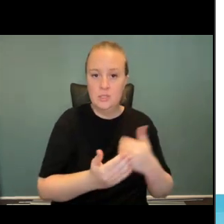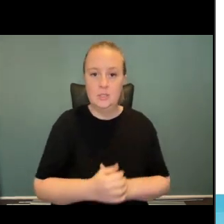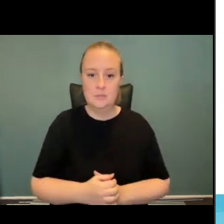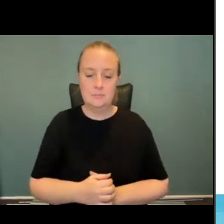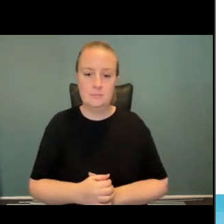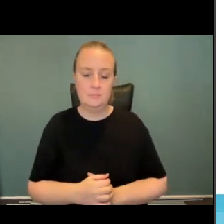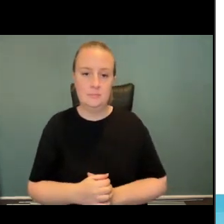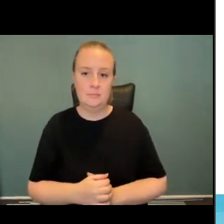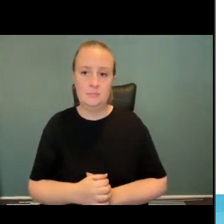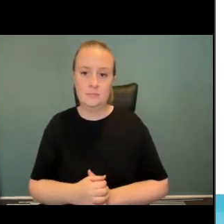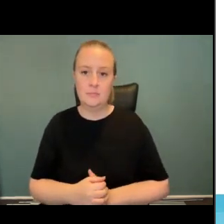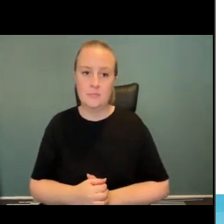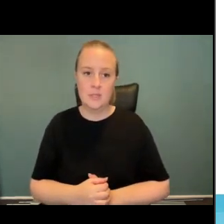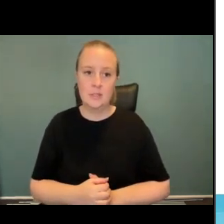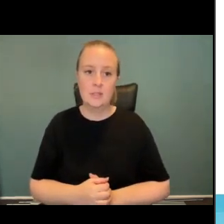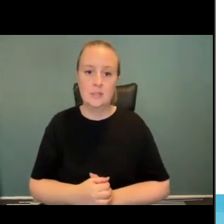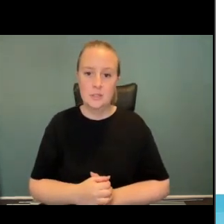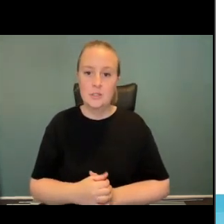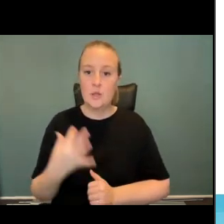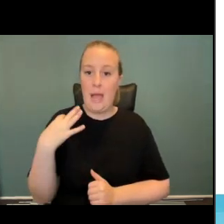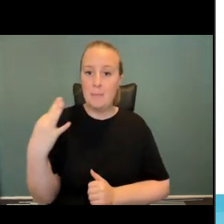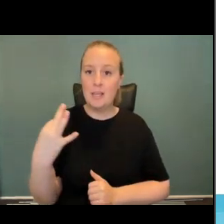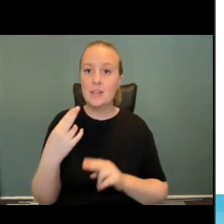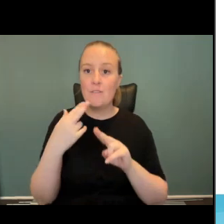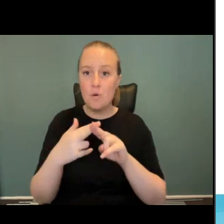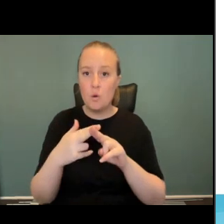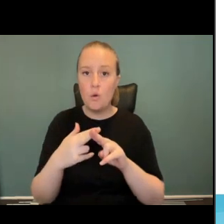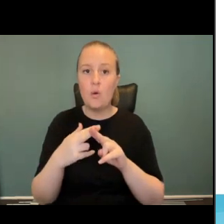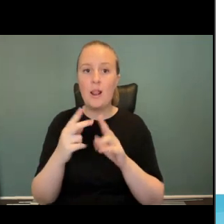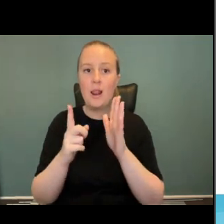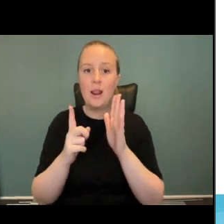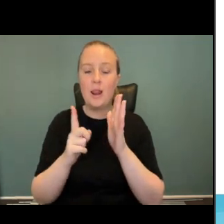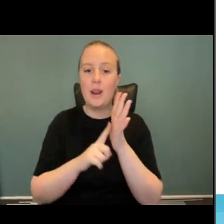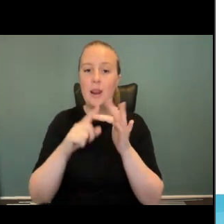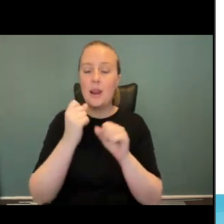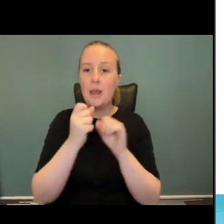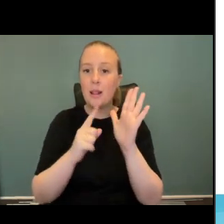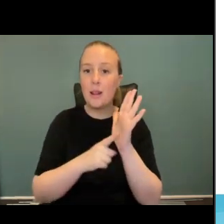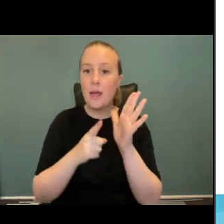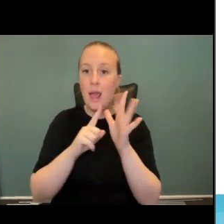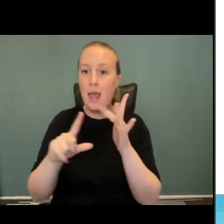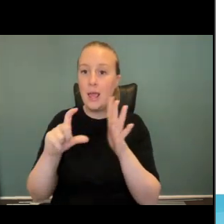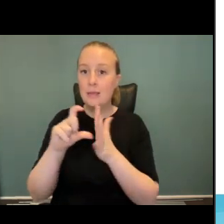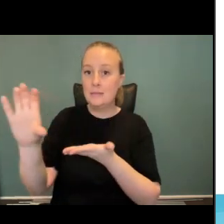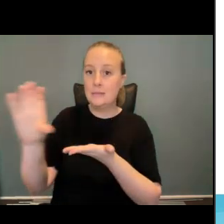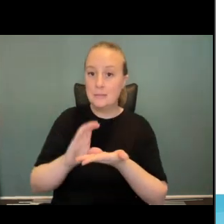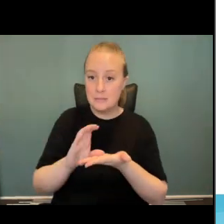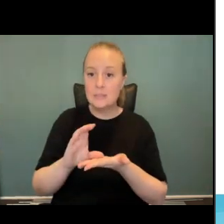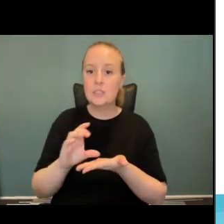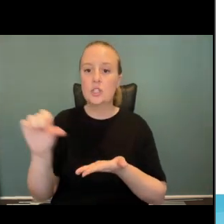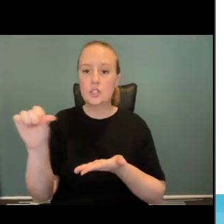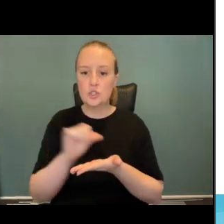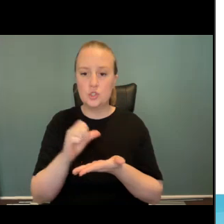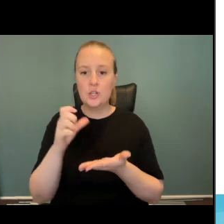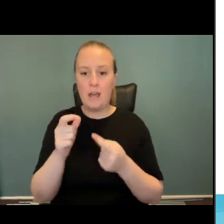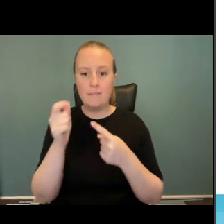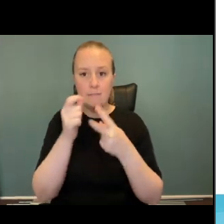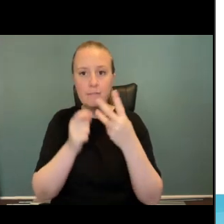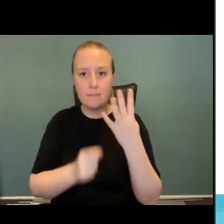So applicants seeking a grant of aid should forward all the following for assessments. This is very similar for both males and